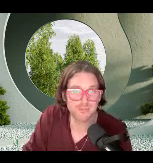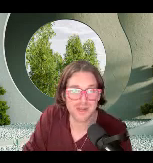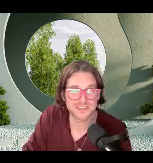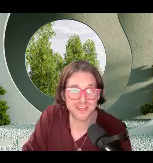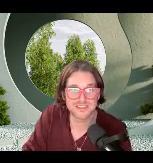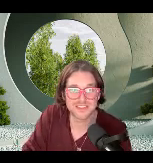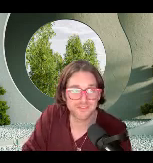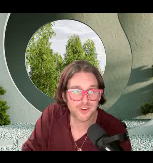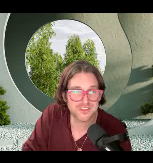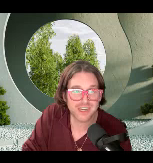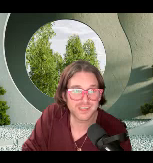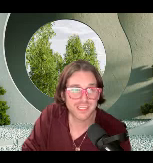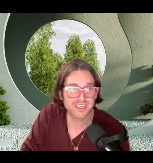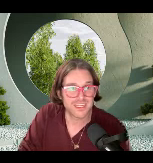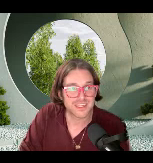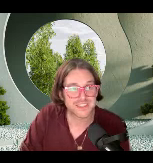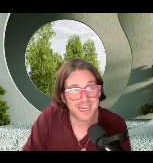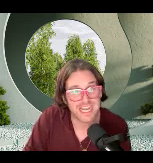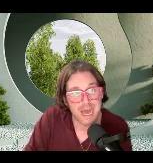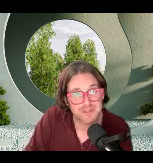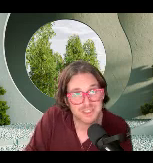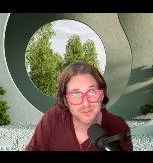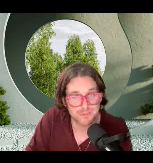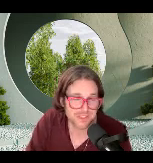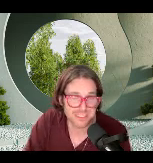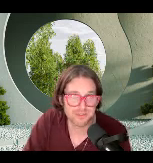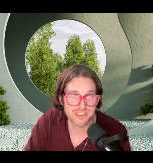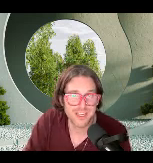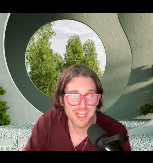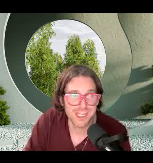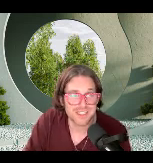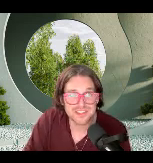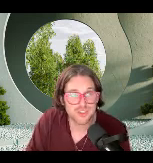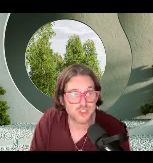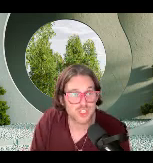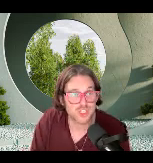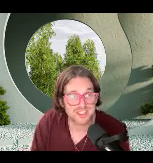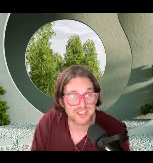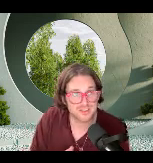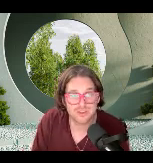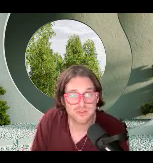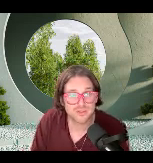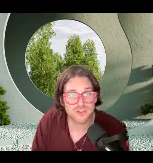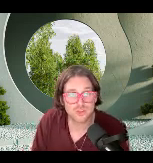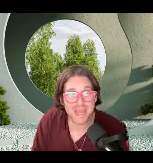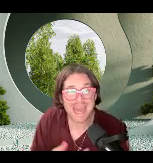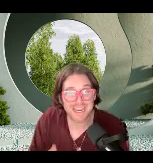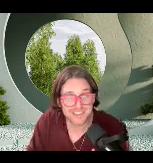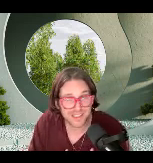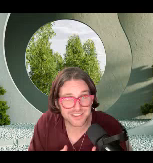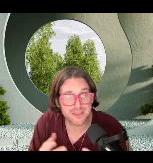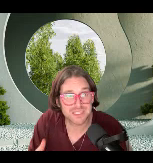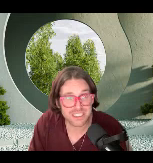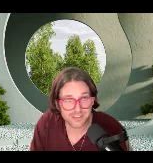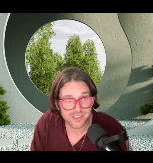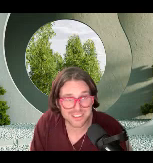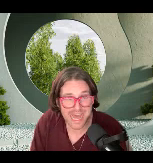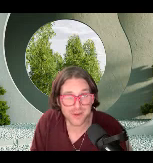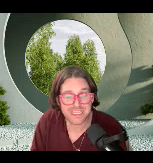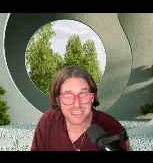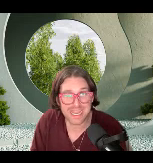the learning process? That first area, designing options for perception. This is just getting students to access